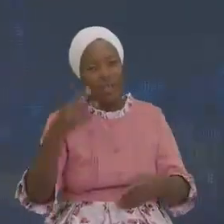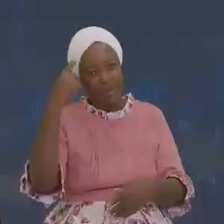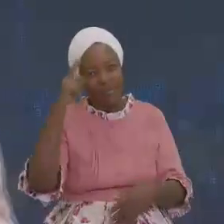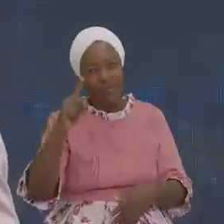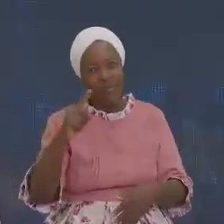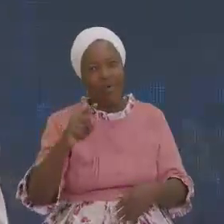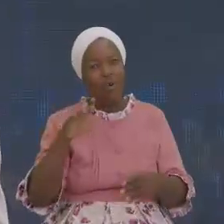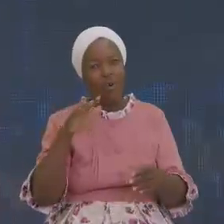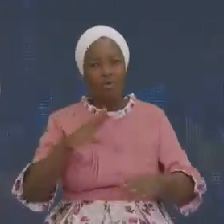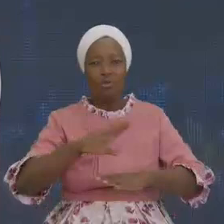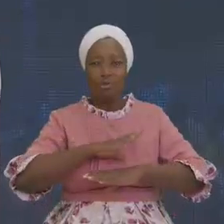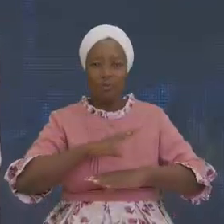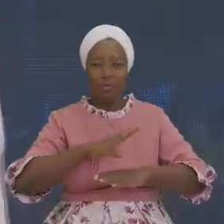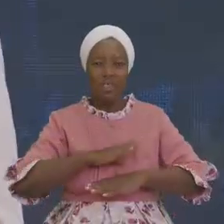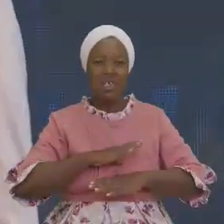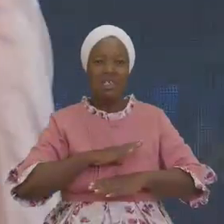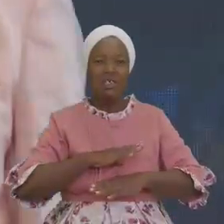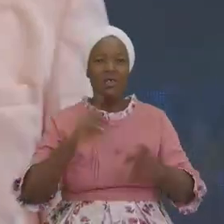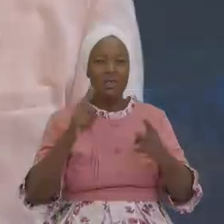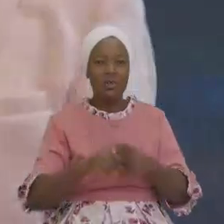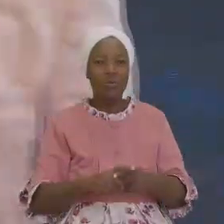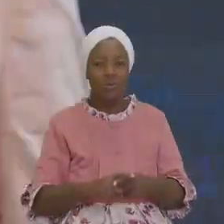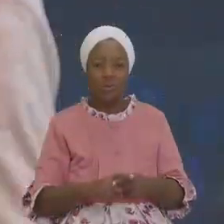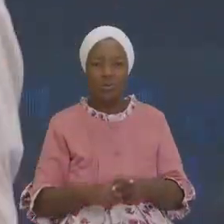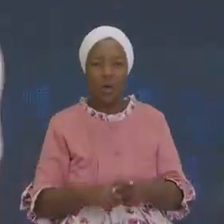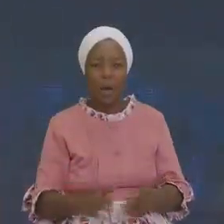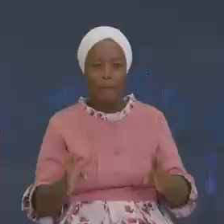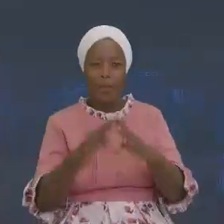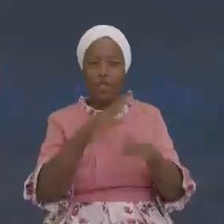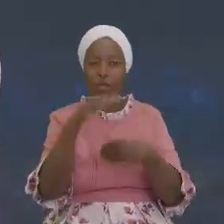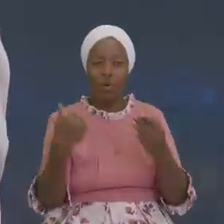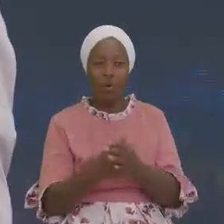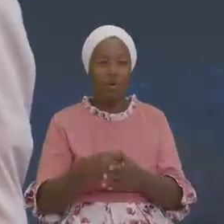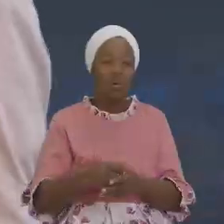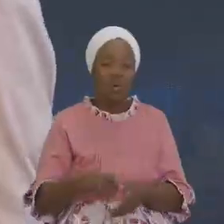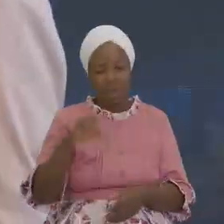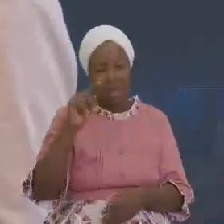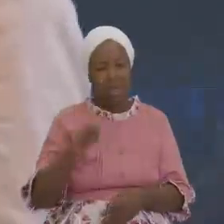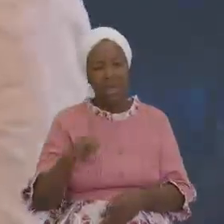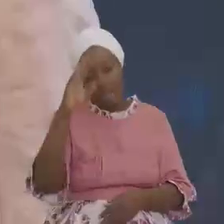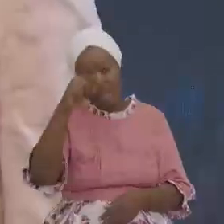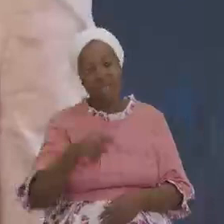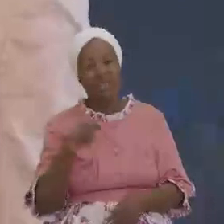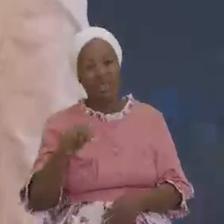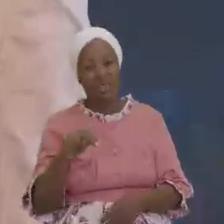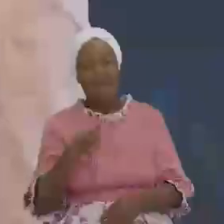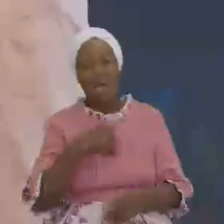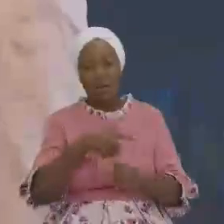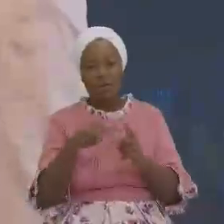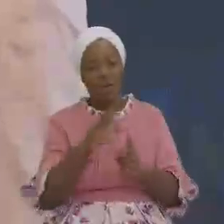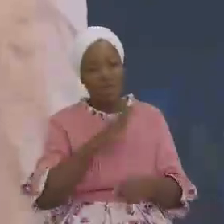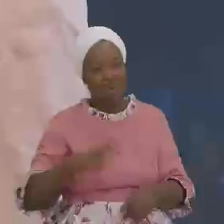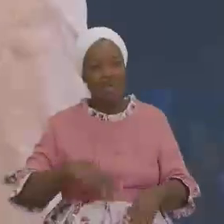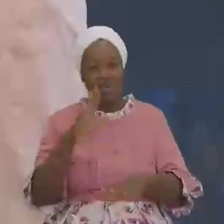sufficient to meet all his needs. And when Christ calls, he